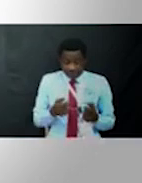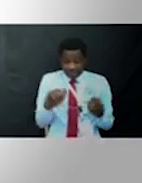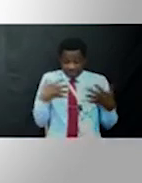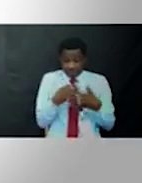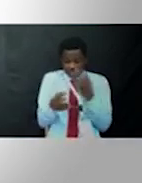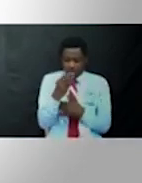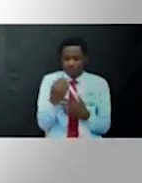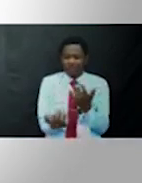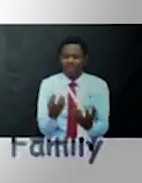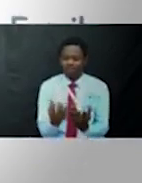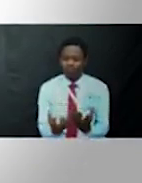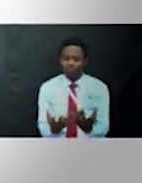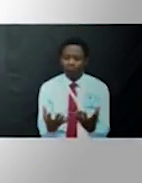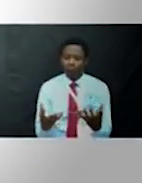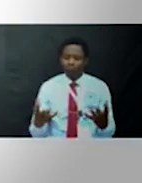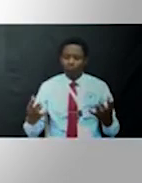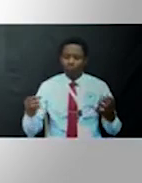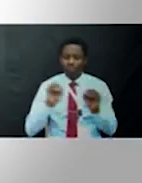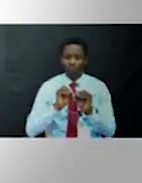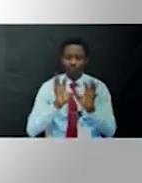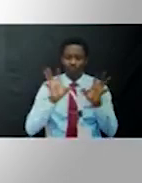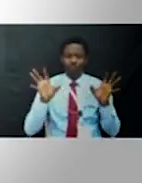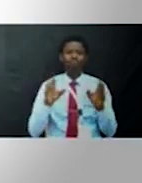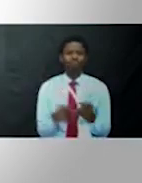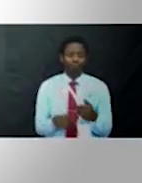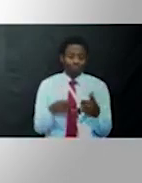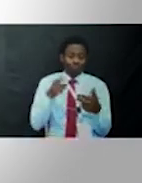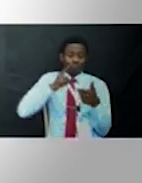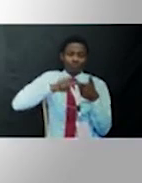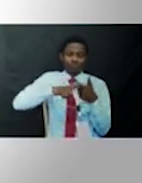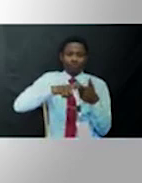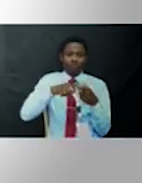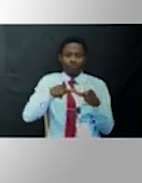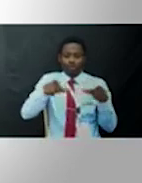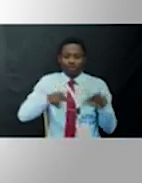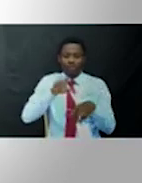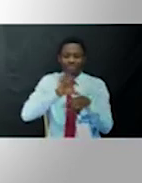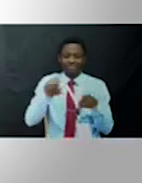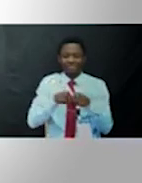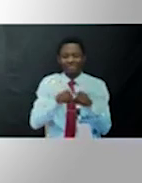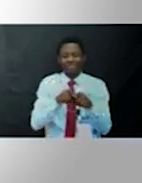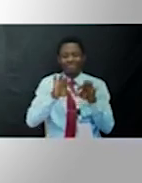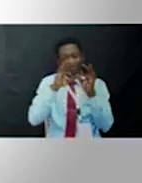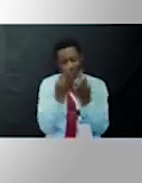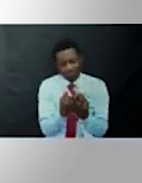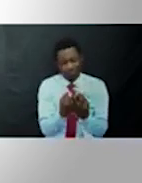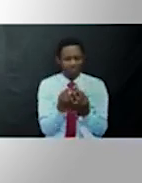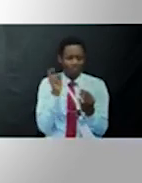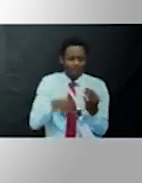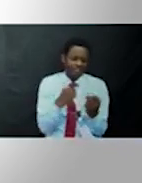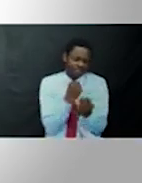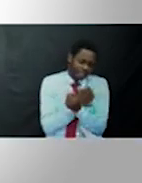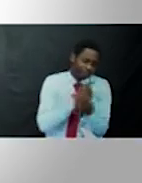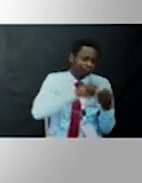local church as a family. The local church as a family. So that we love one another and work with one